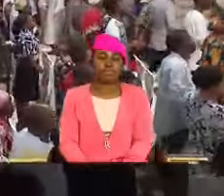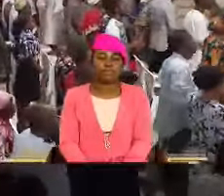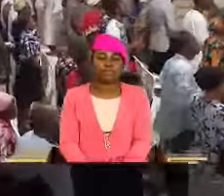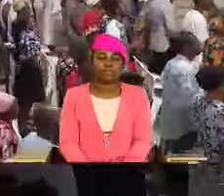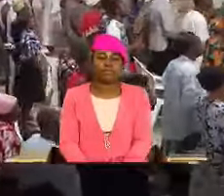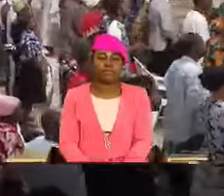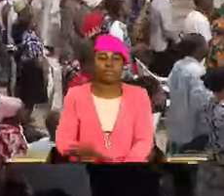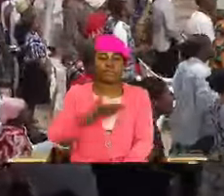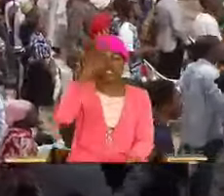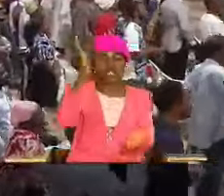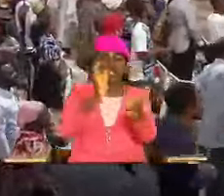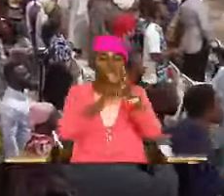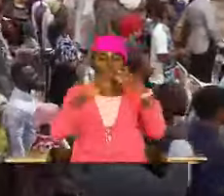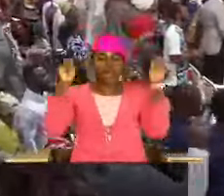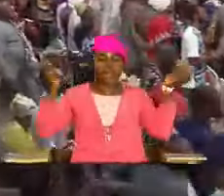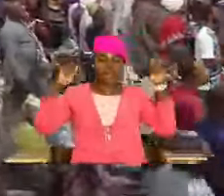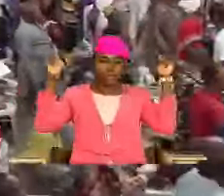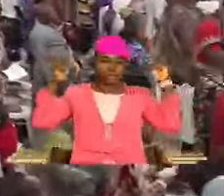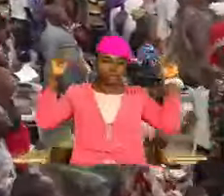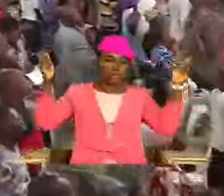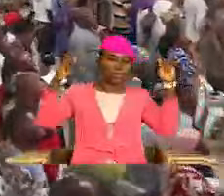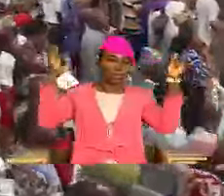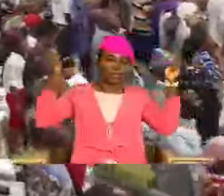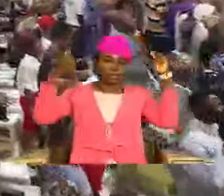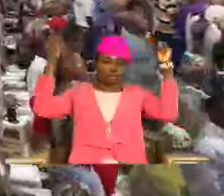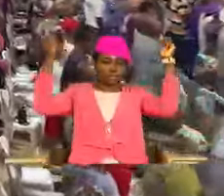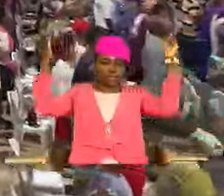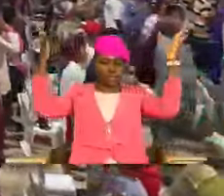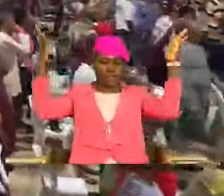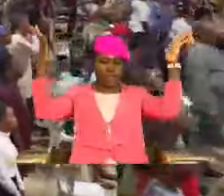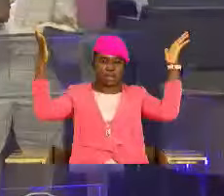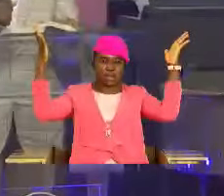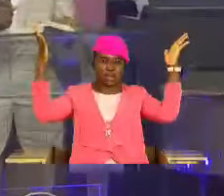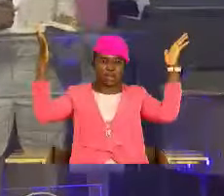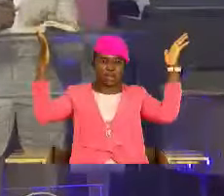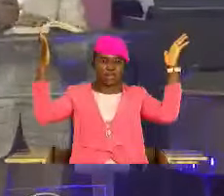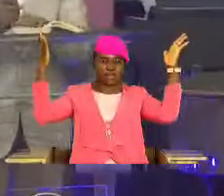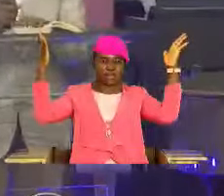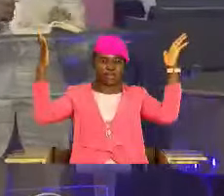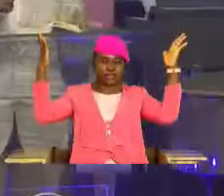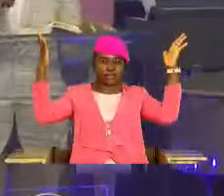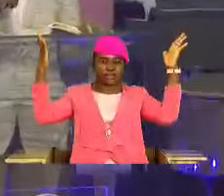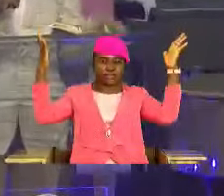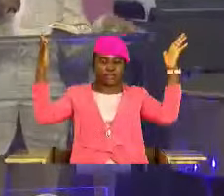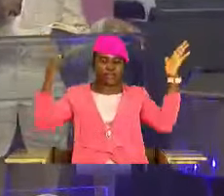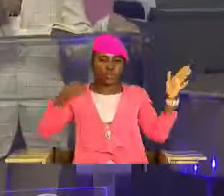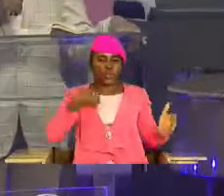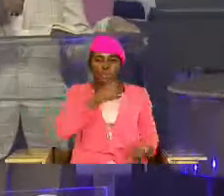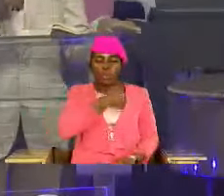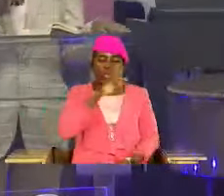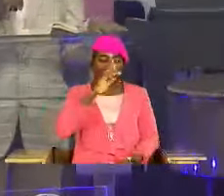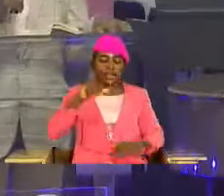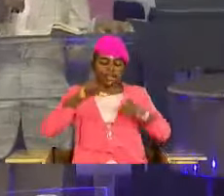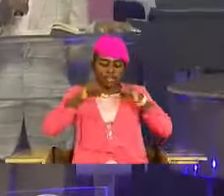shout hallelujah hallelu we are still